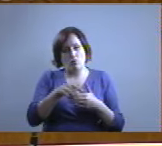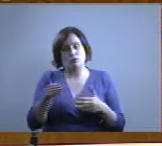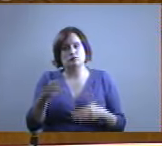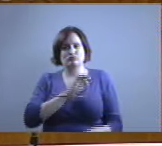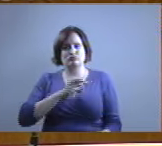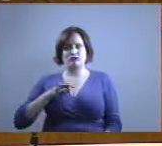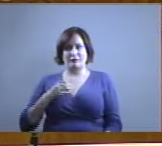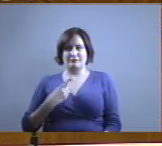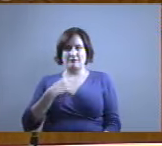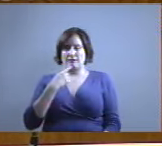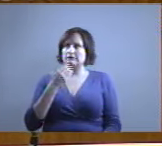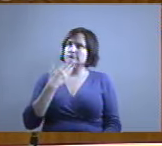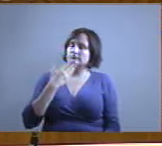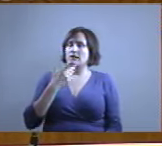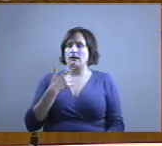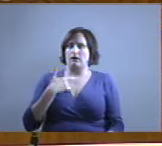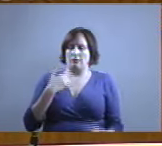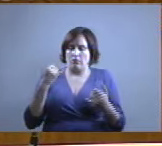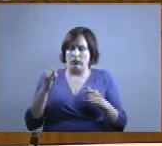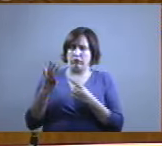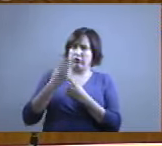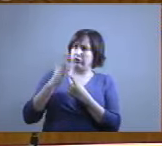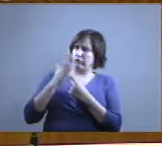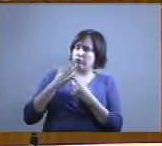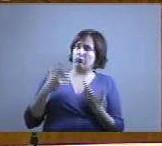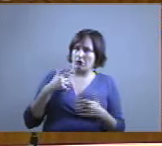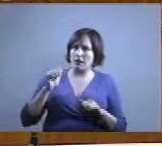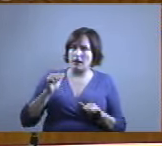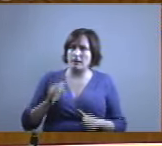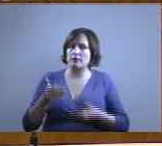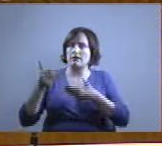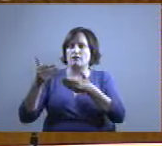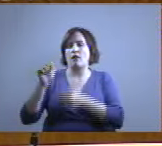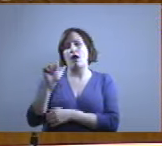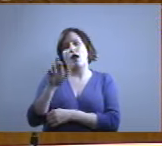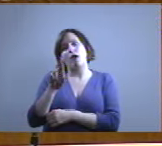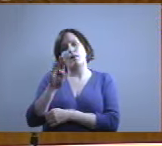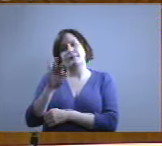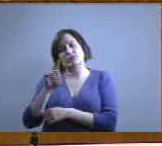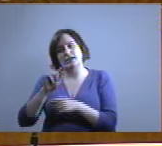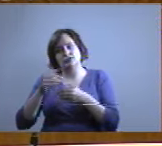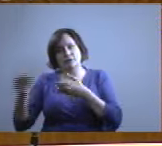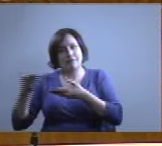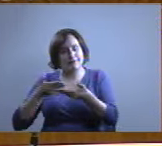of referring unfair discrimination cases for arbitration in the CCMA